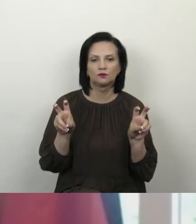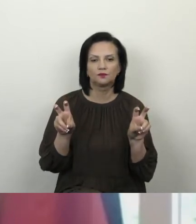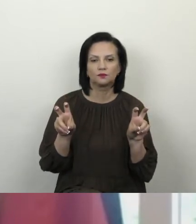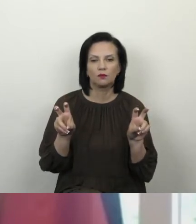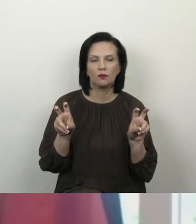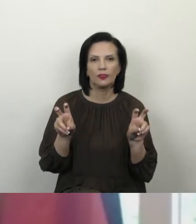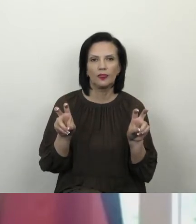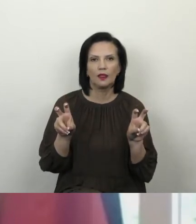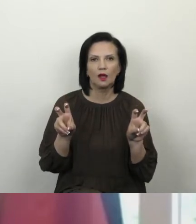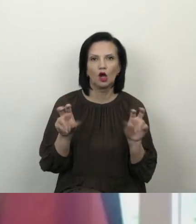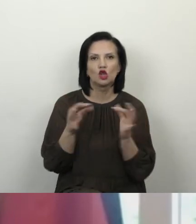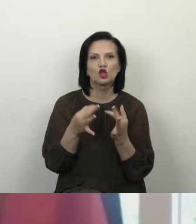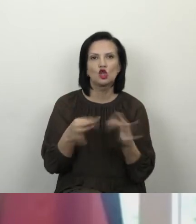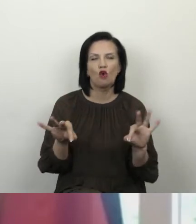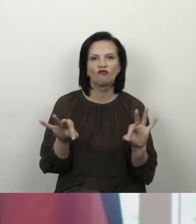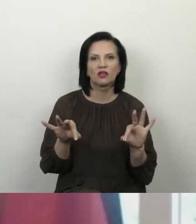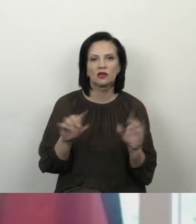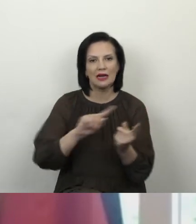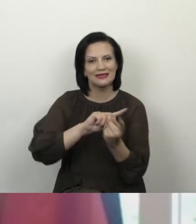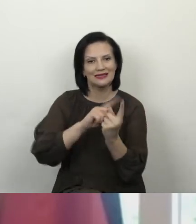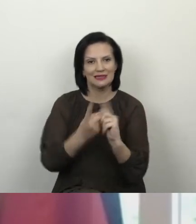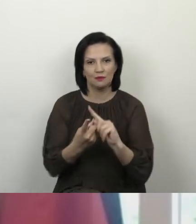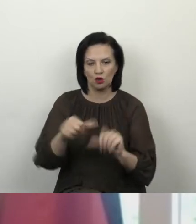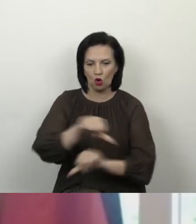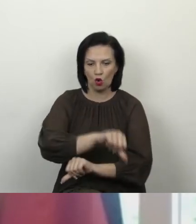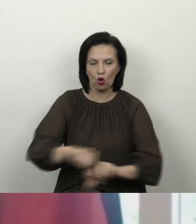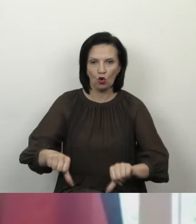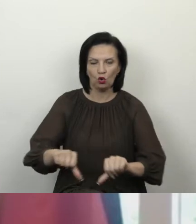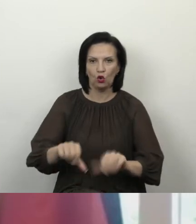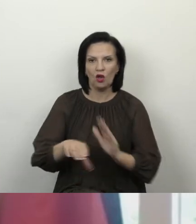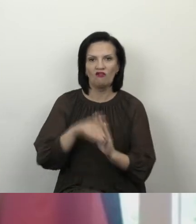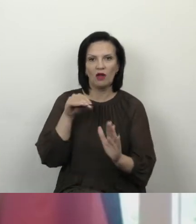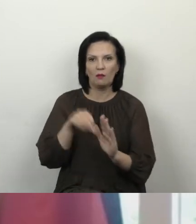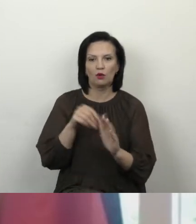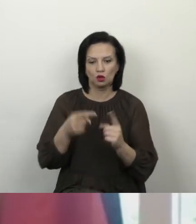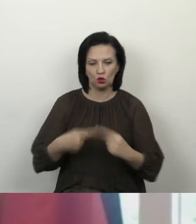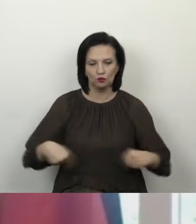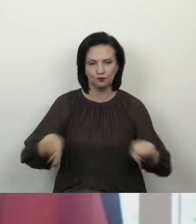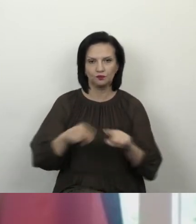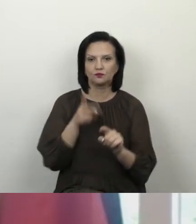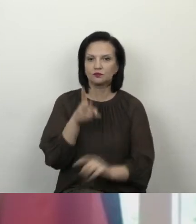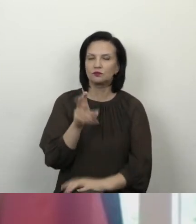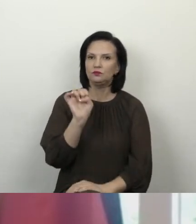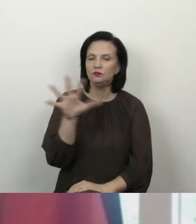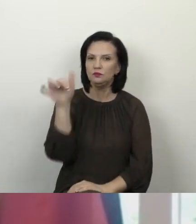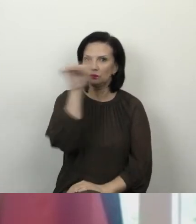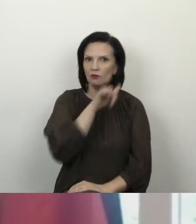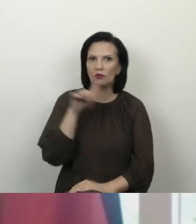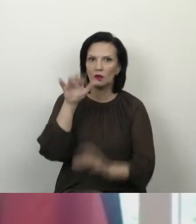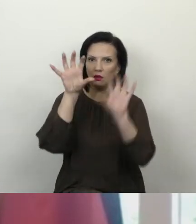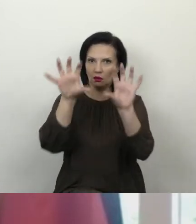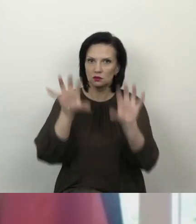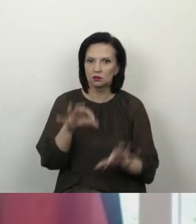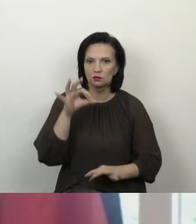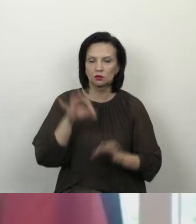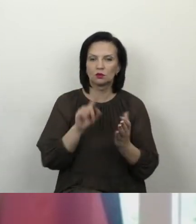the Constitutional Court had to decide whether the redivision of 2 of a total of